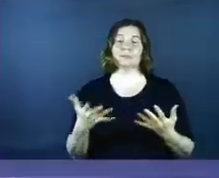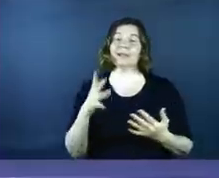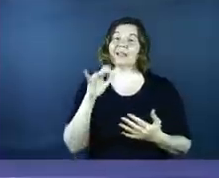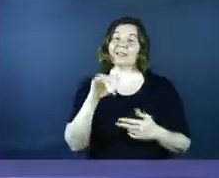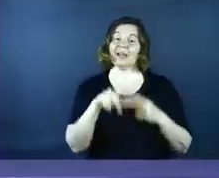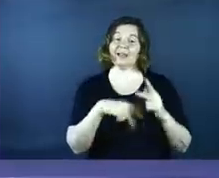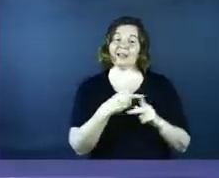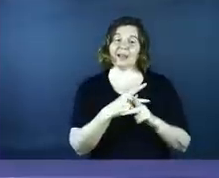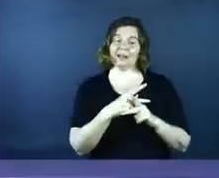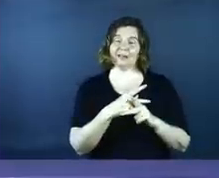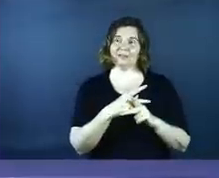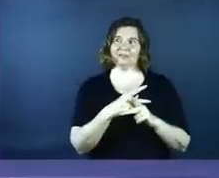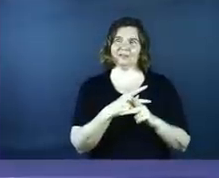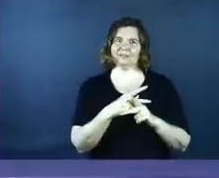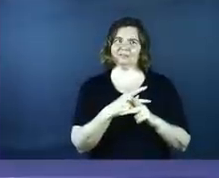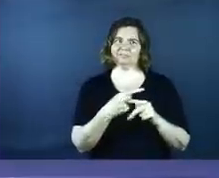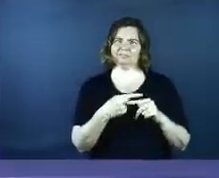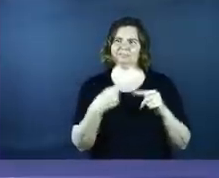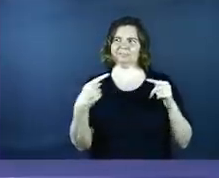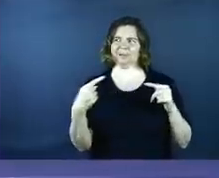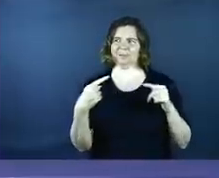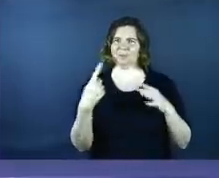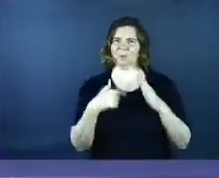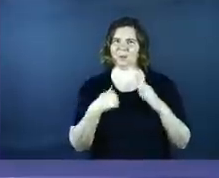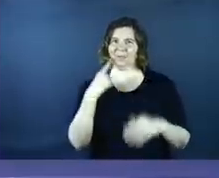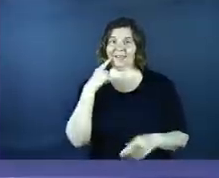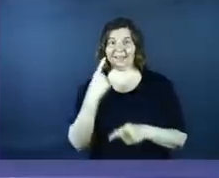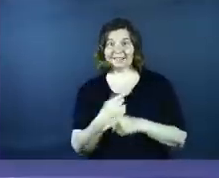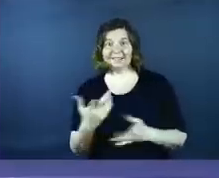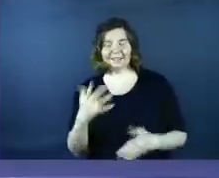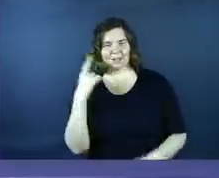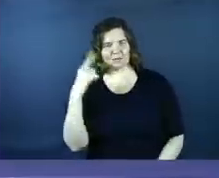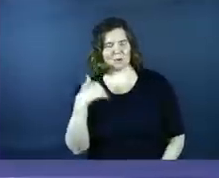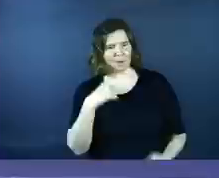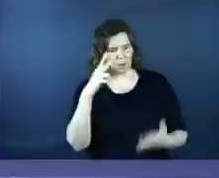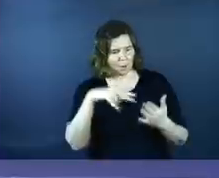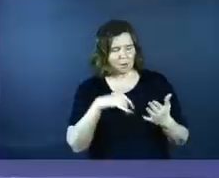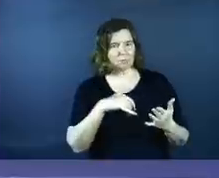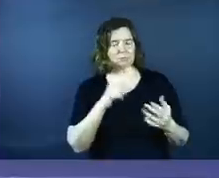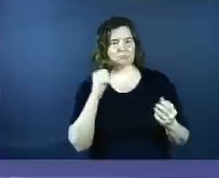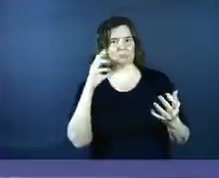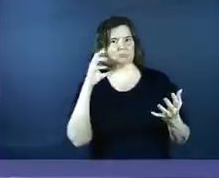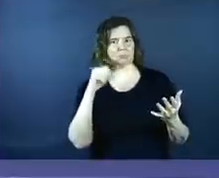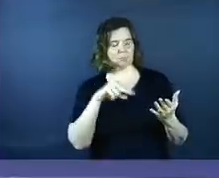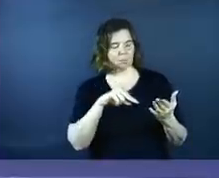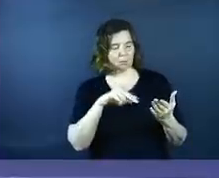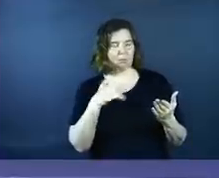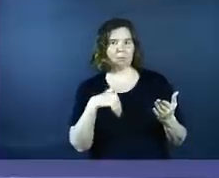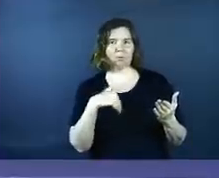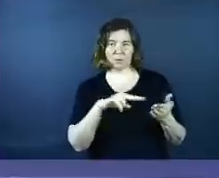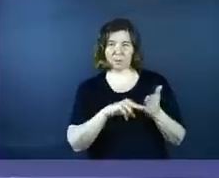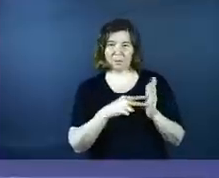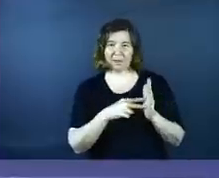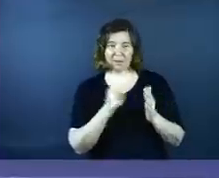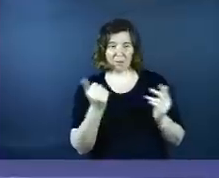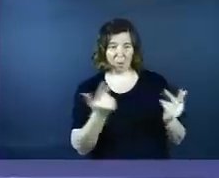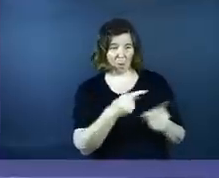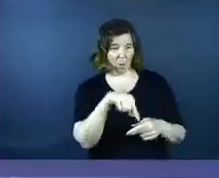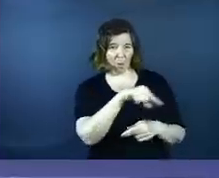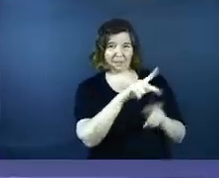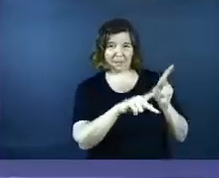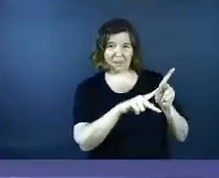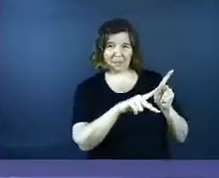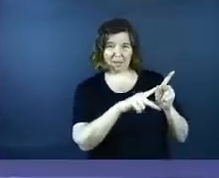That kind of bucks the stereotype, doesn't it? It's crazy. When I read that, I was just blown away. You mean all these